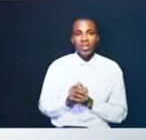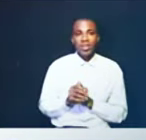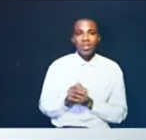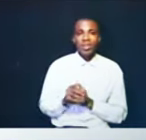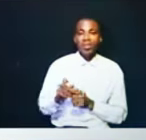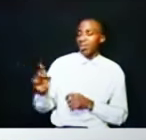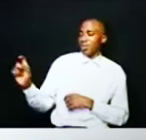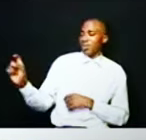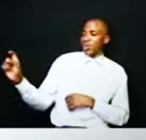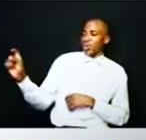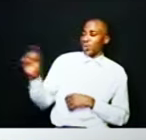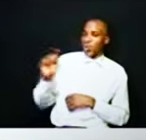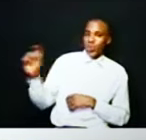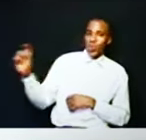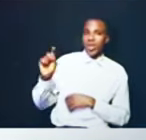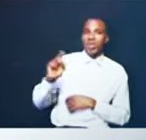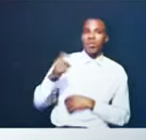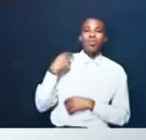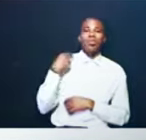Hundred missionaries.